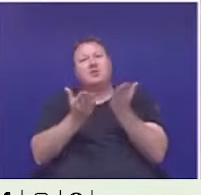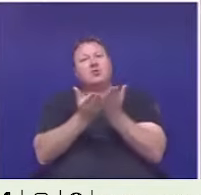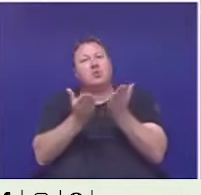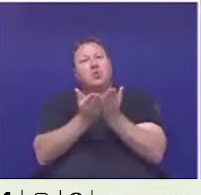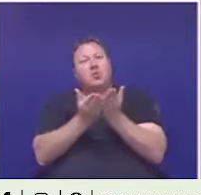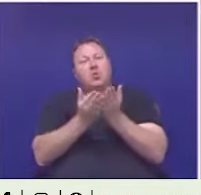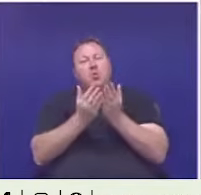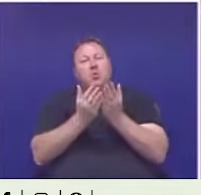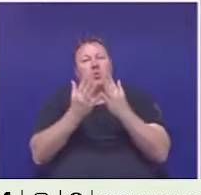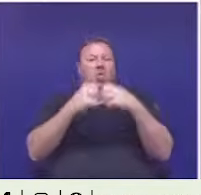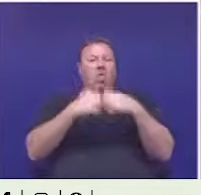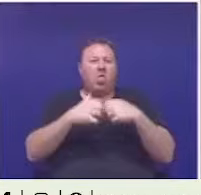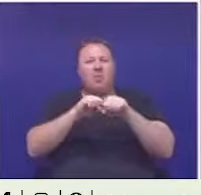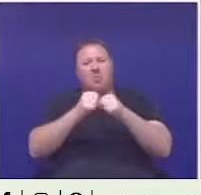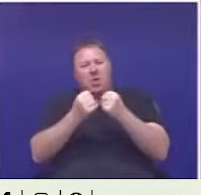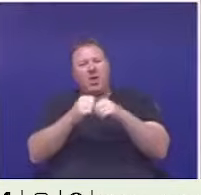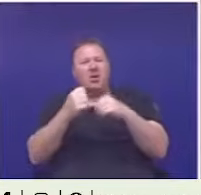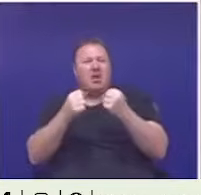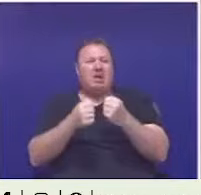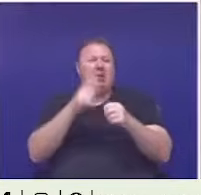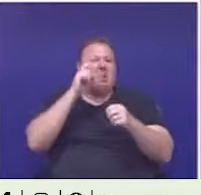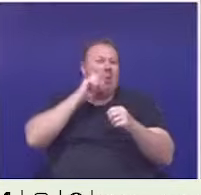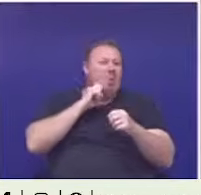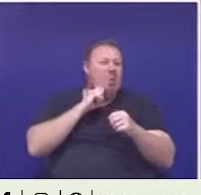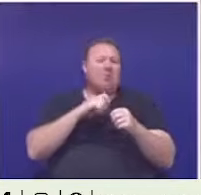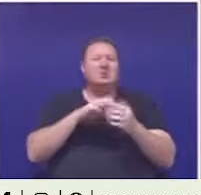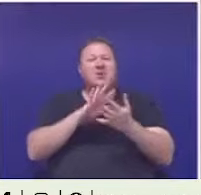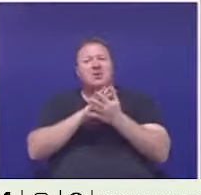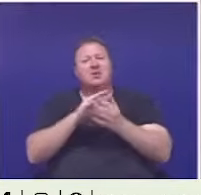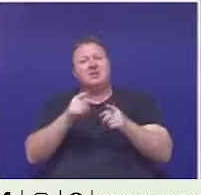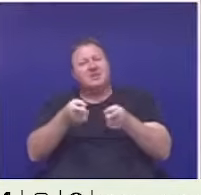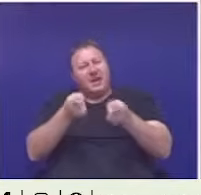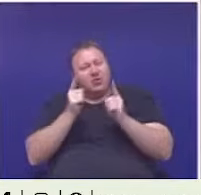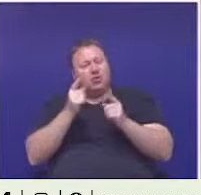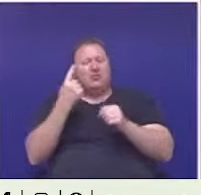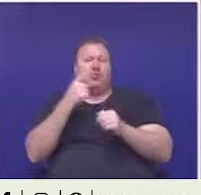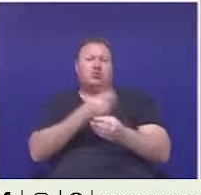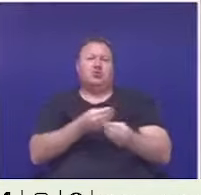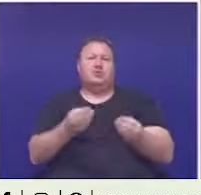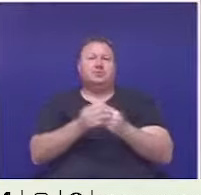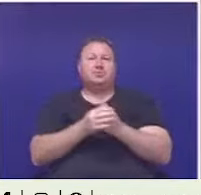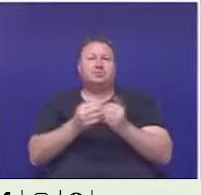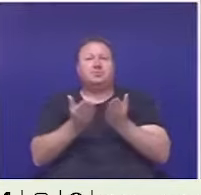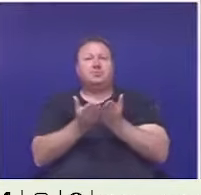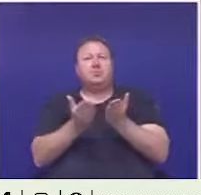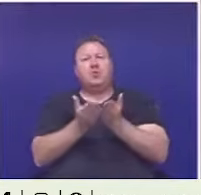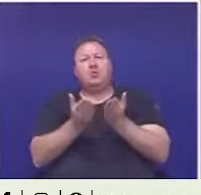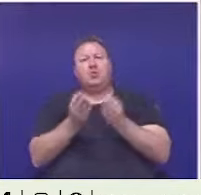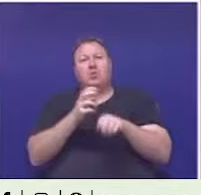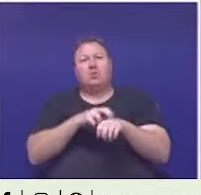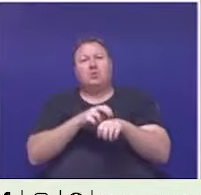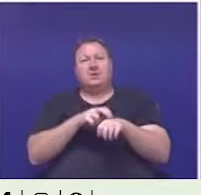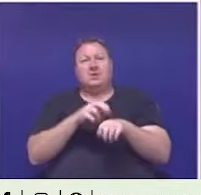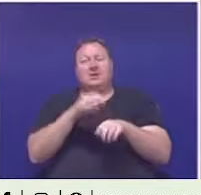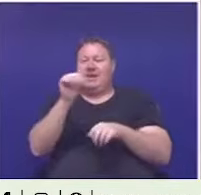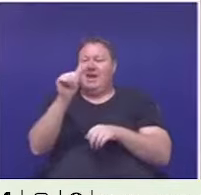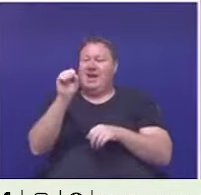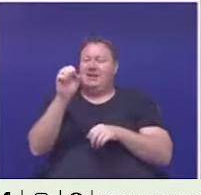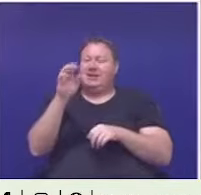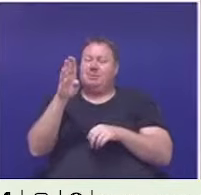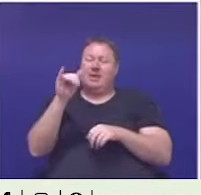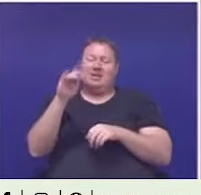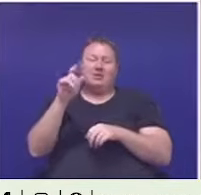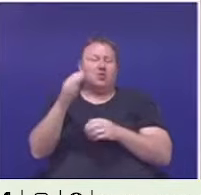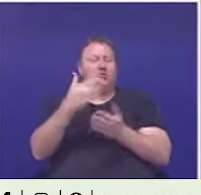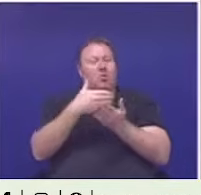that are dilapidated, schools that are of danger to children, and schools that need to be removed of asbestos.